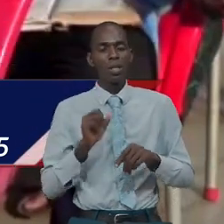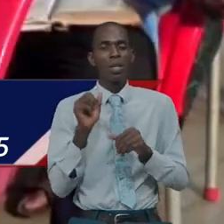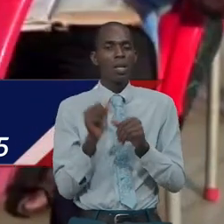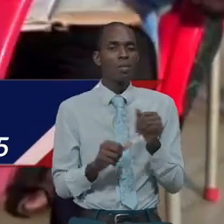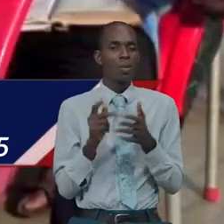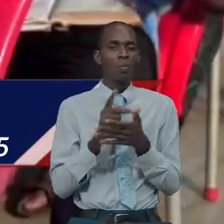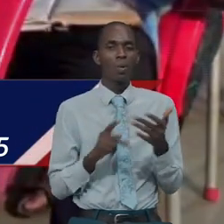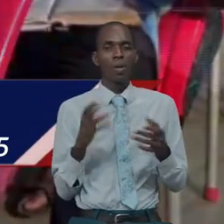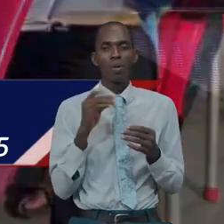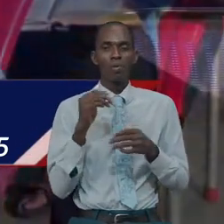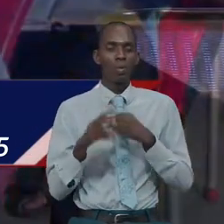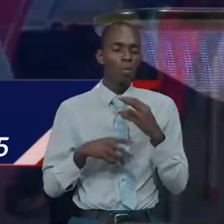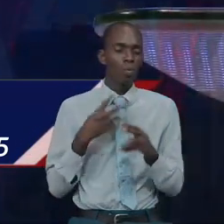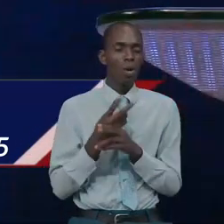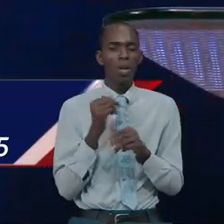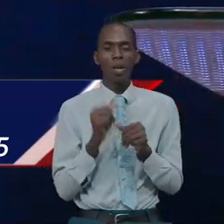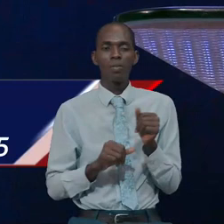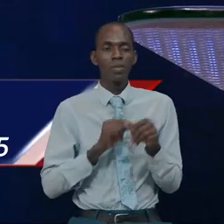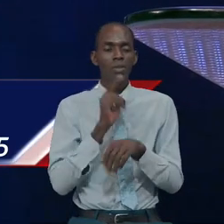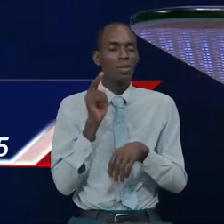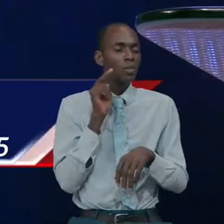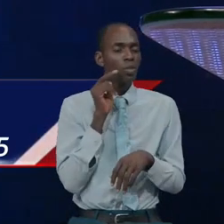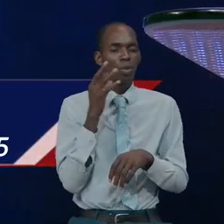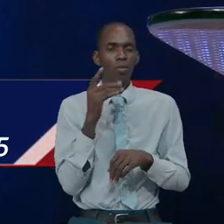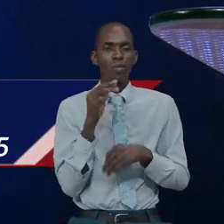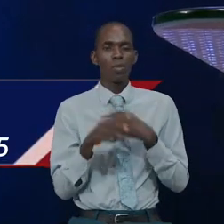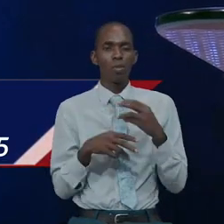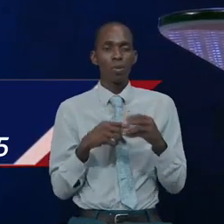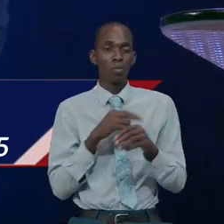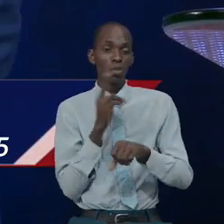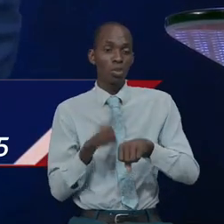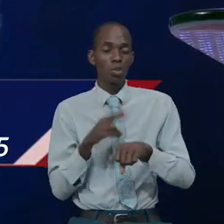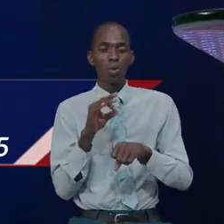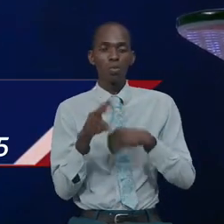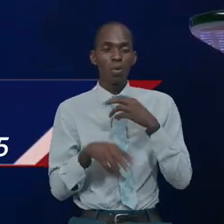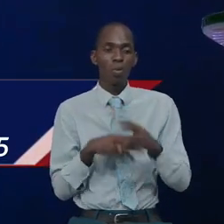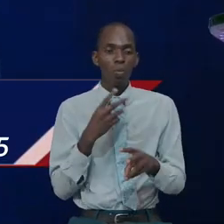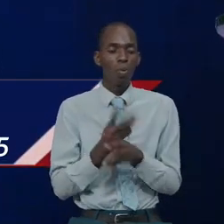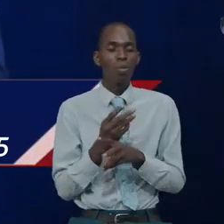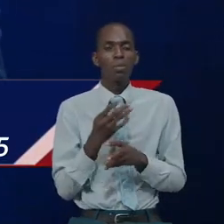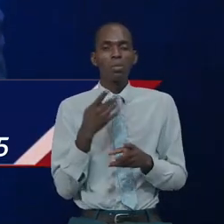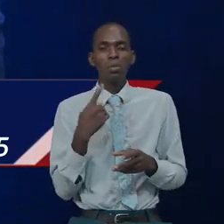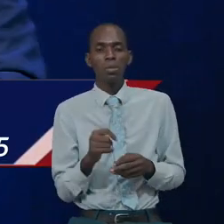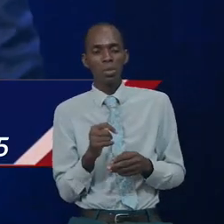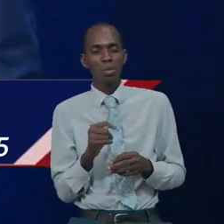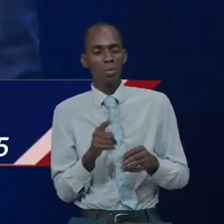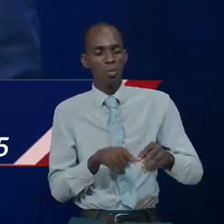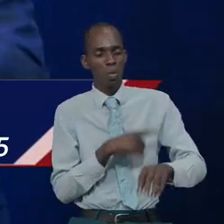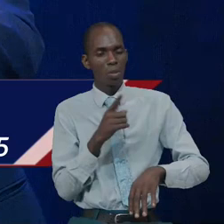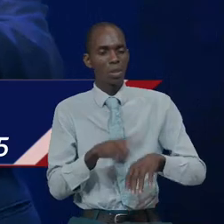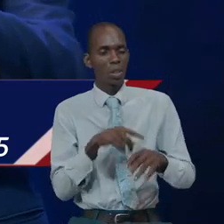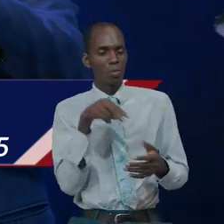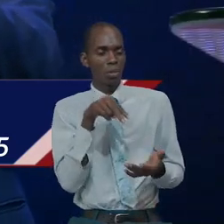world, every nation of the world, and the kingdoms of this world, the long-standing kingdoms and the kingdom that